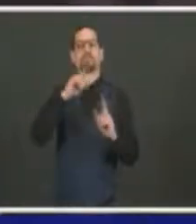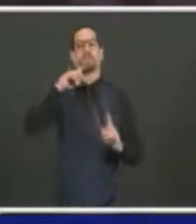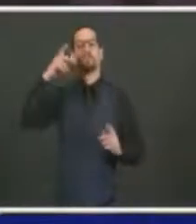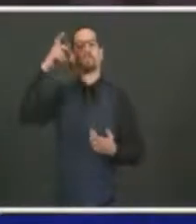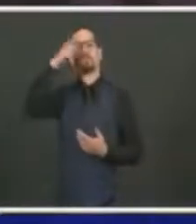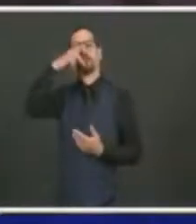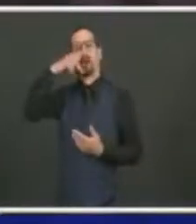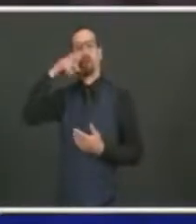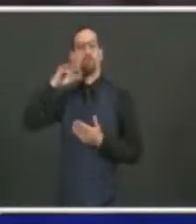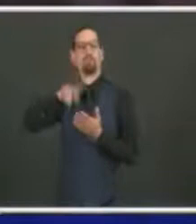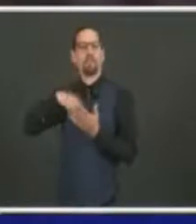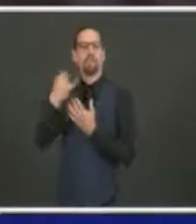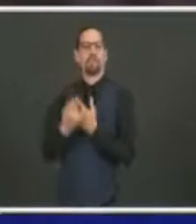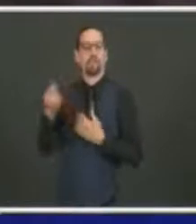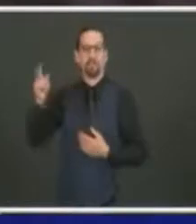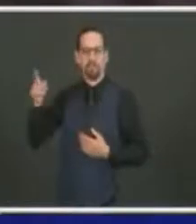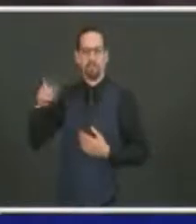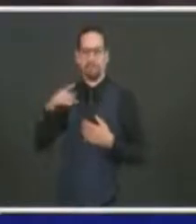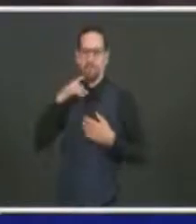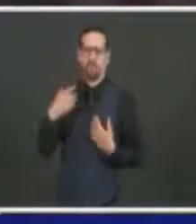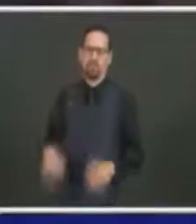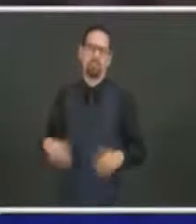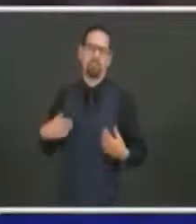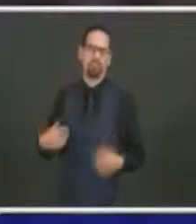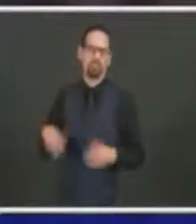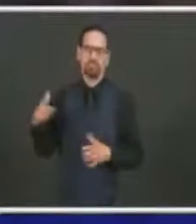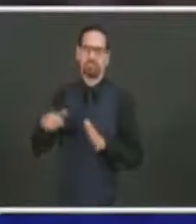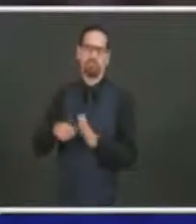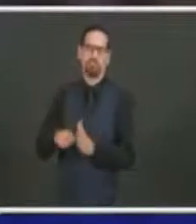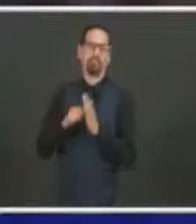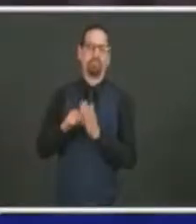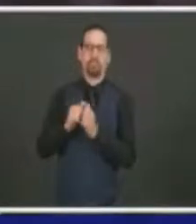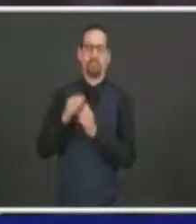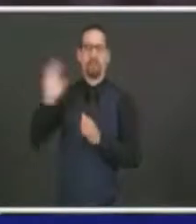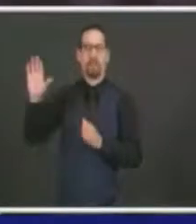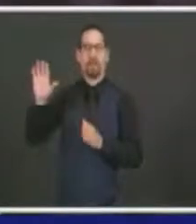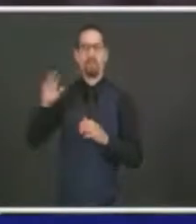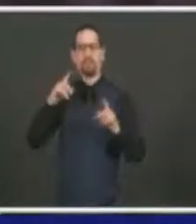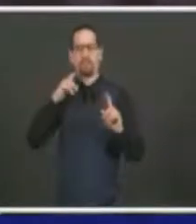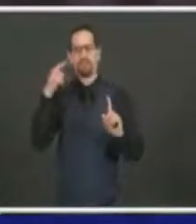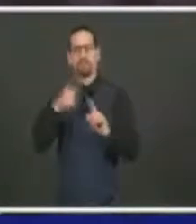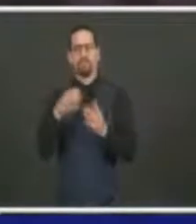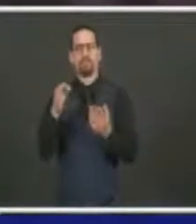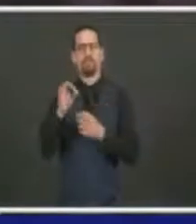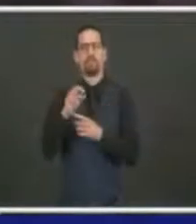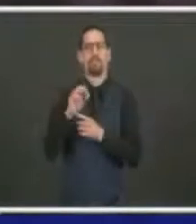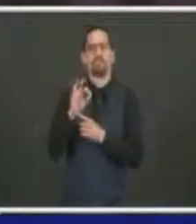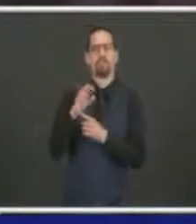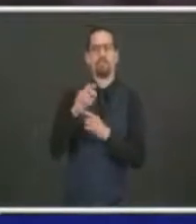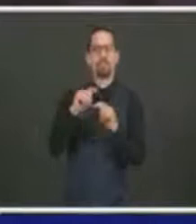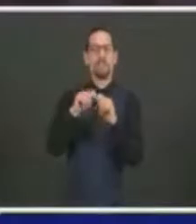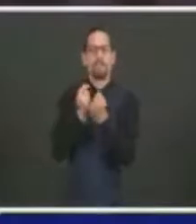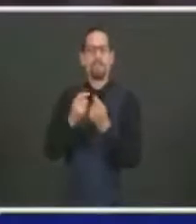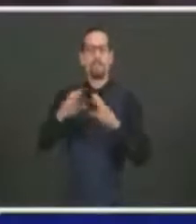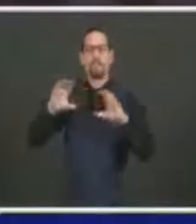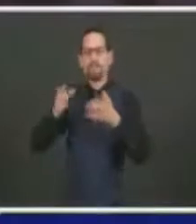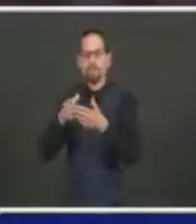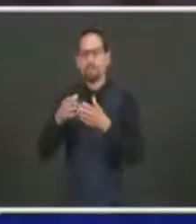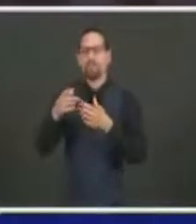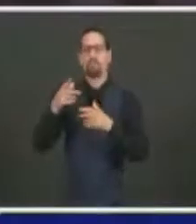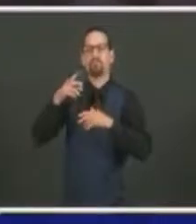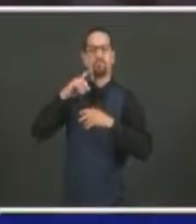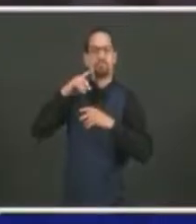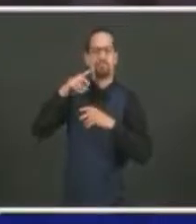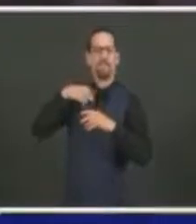We've been enormously impressed with the ability of the Fortuitous team to progress all the way through the crisis with their due